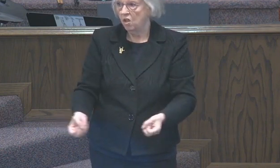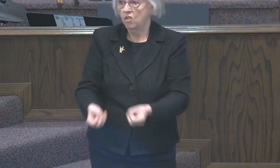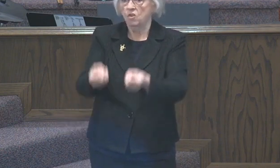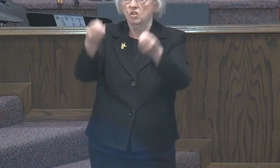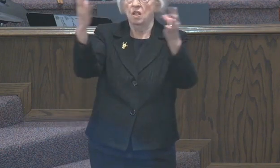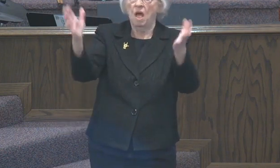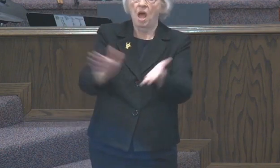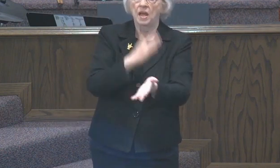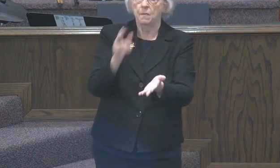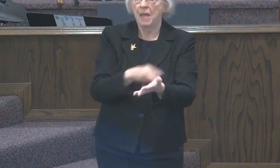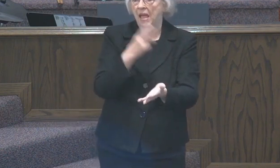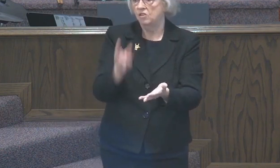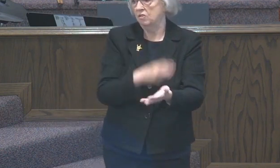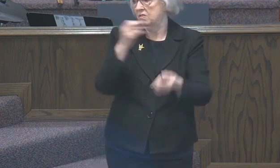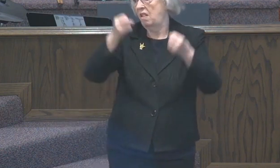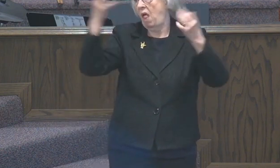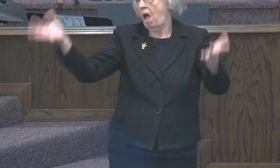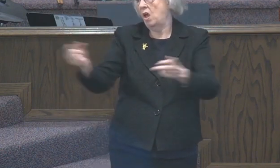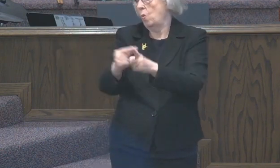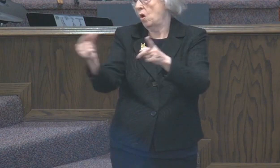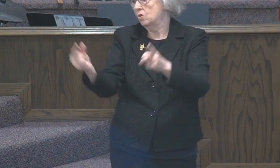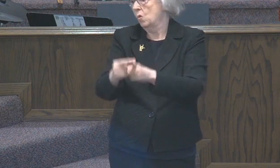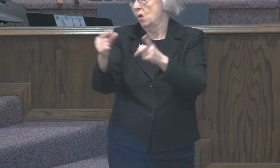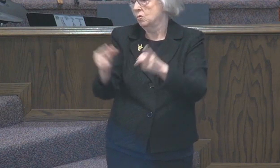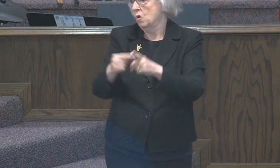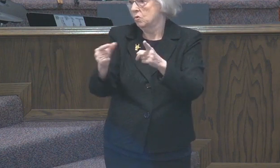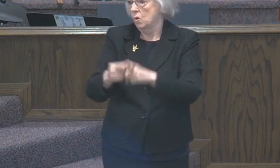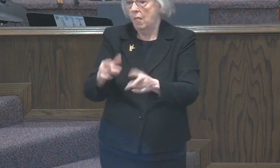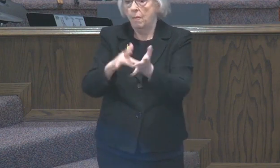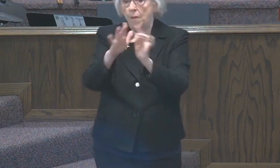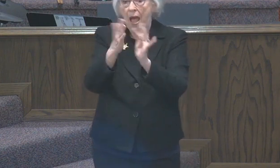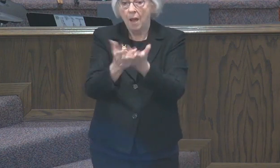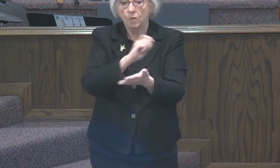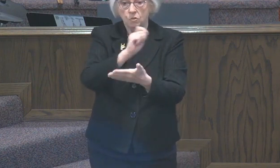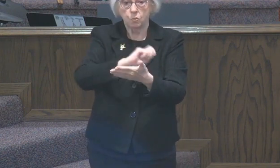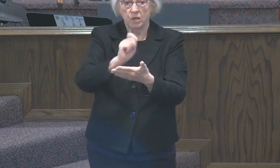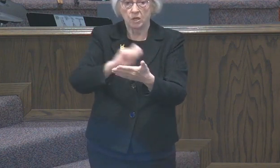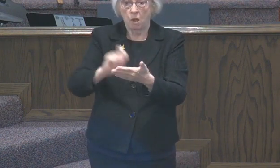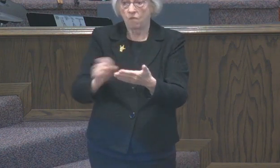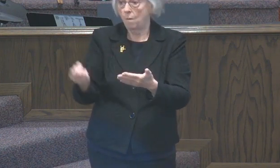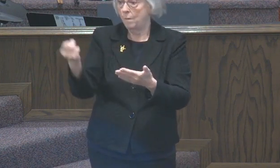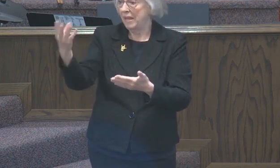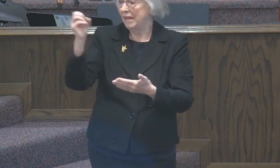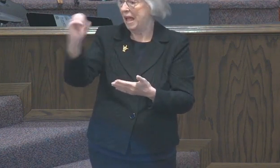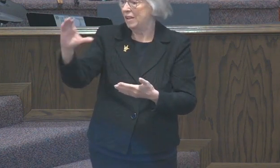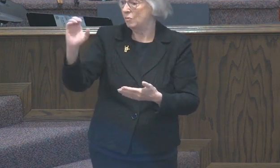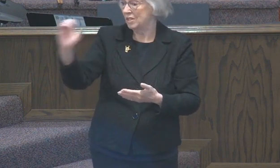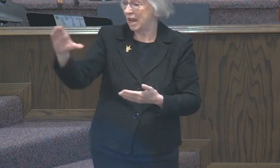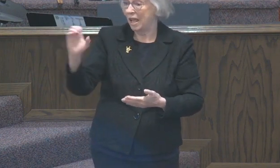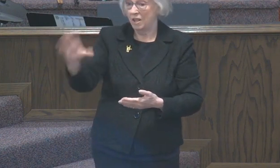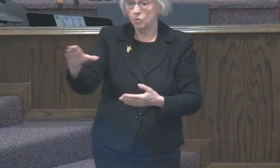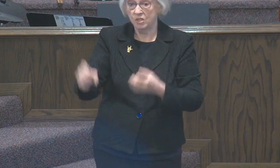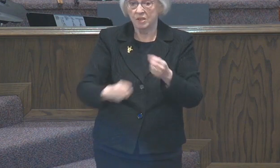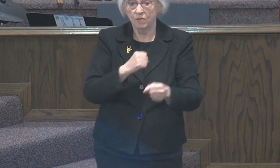There's a lot of different authors. It was written over a long period of time, but there's only one common thread. That common